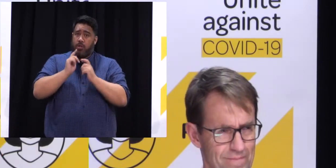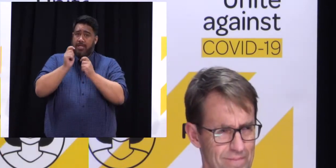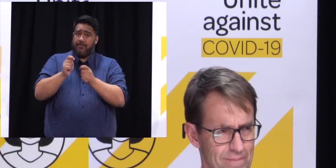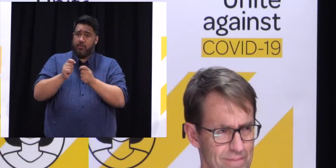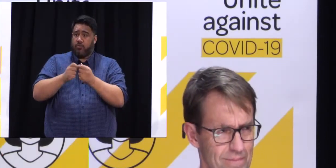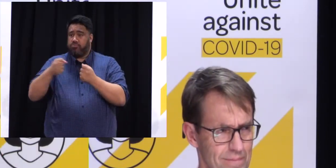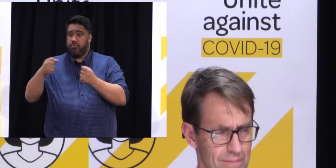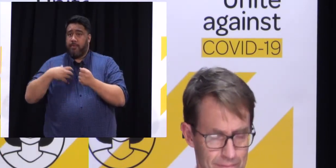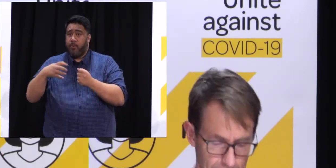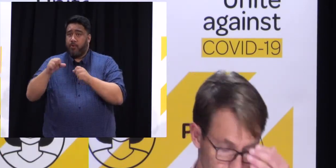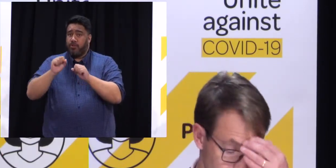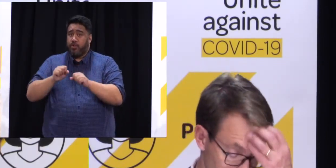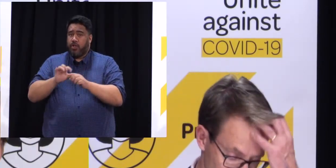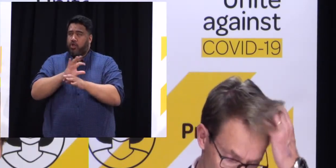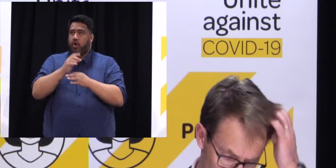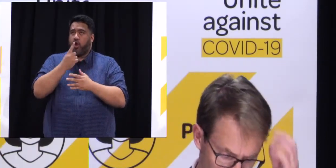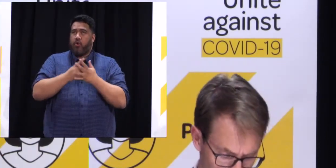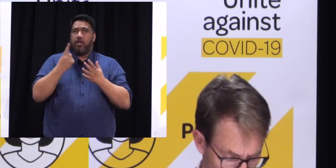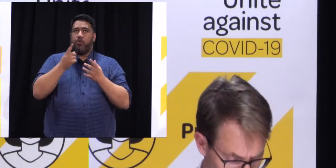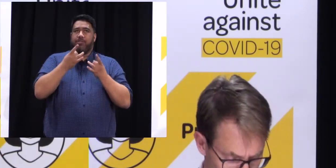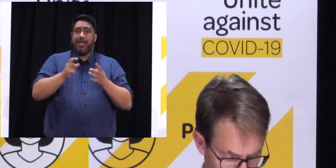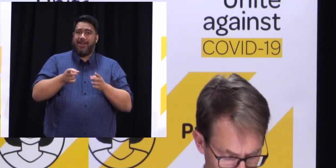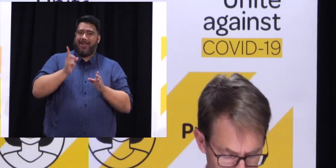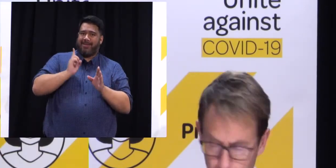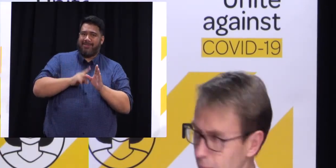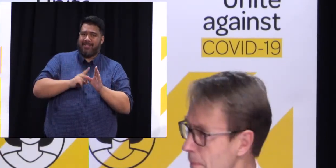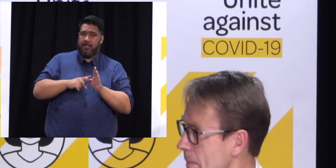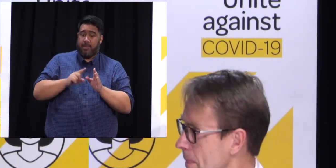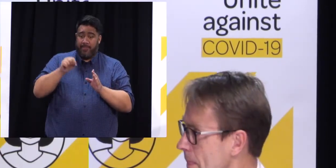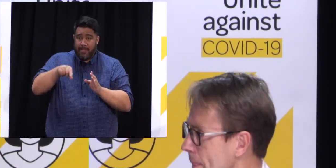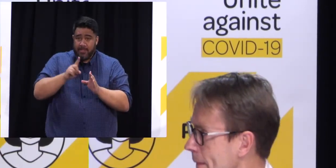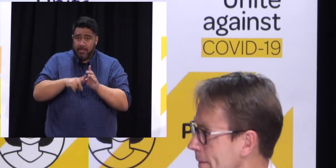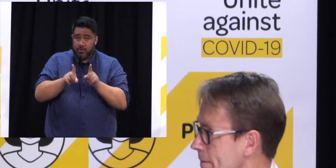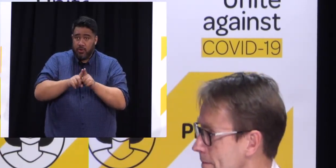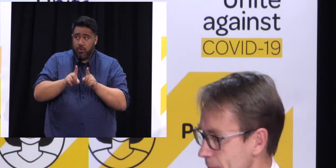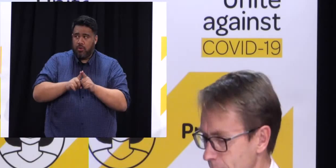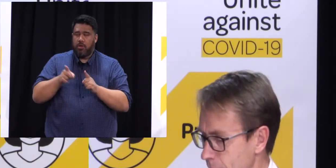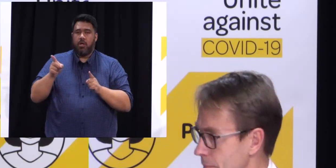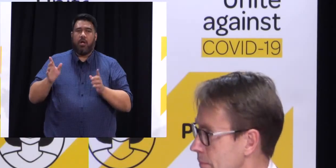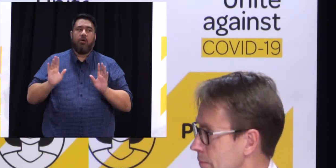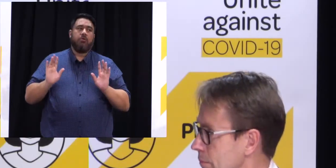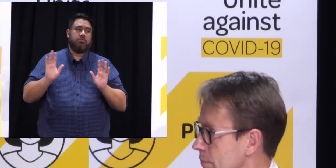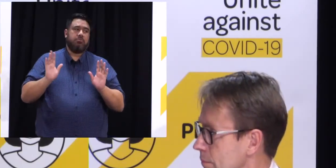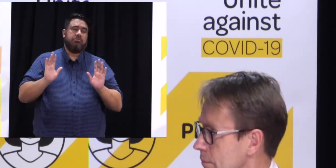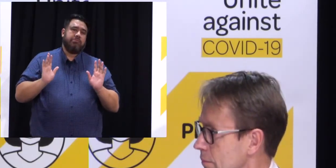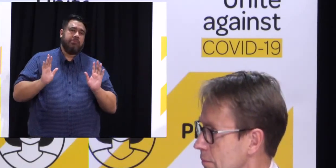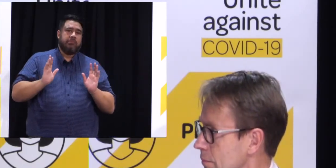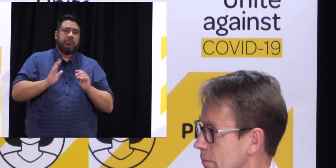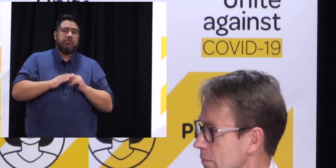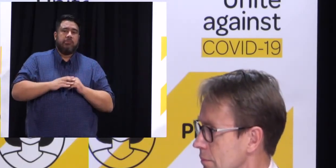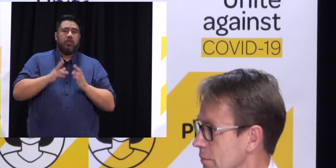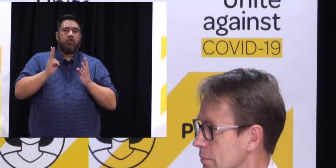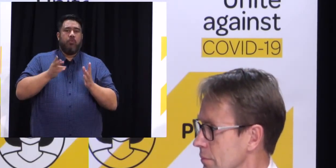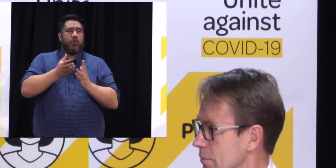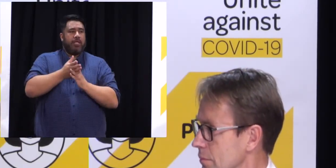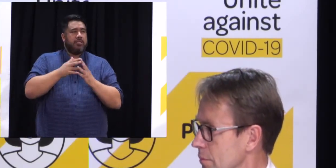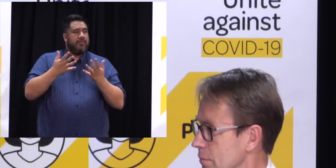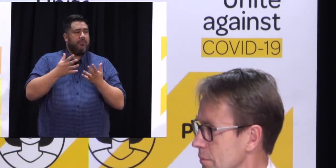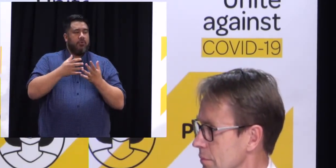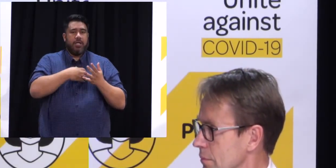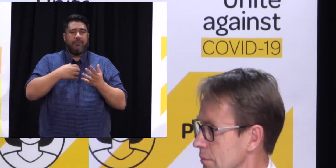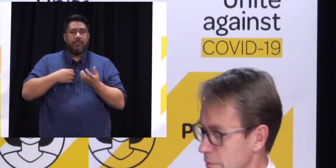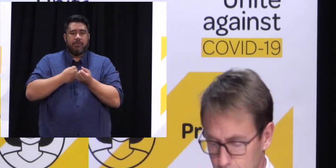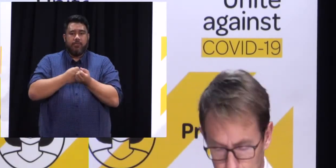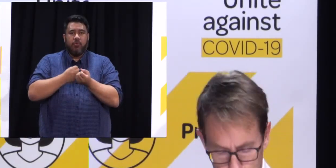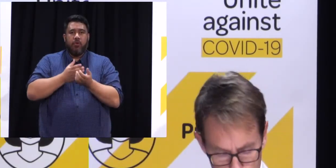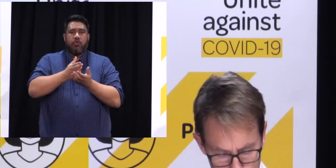Minister of Education, but at this stage, Cabinet has not considered anything beyond, of course, the usual access to government support through work